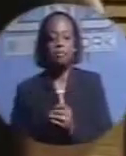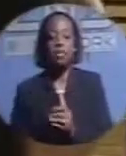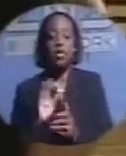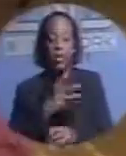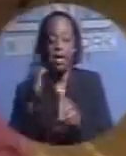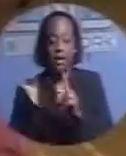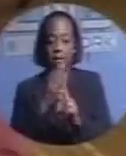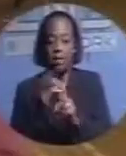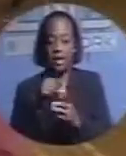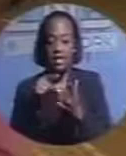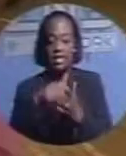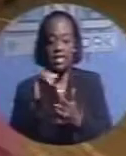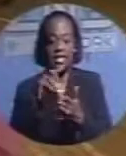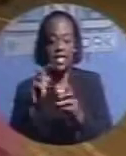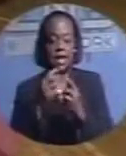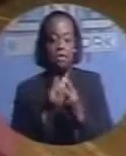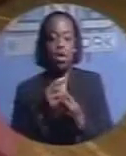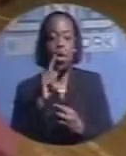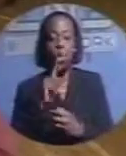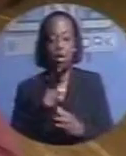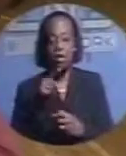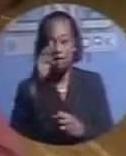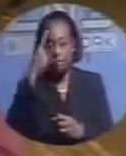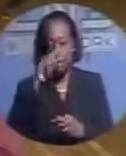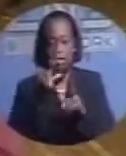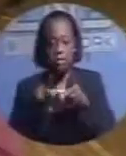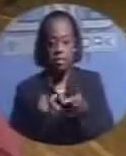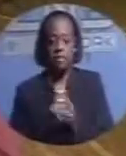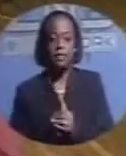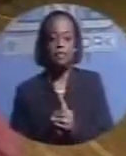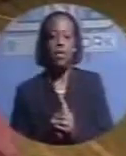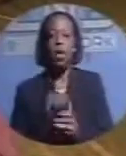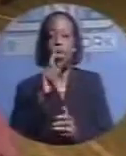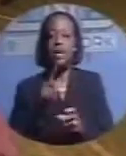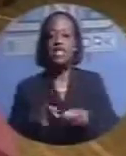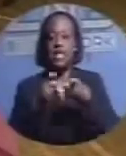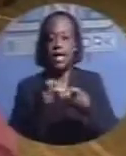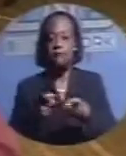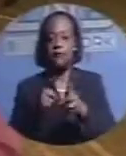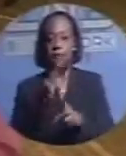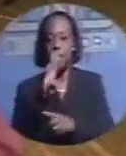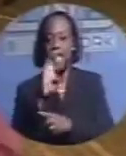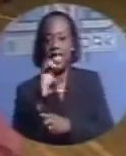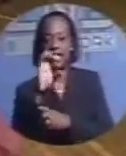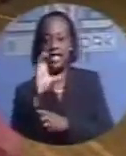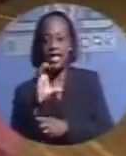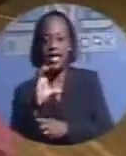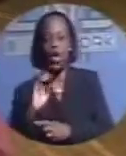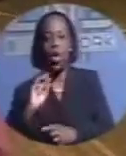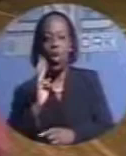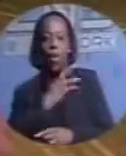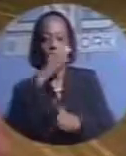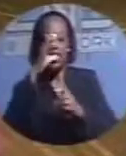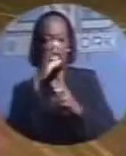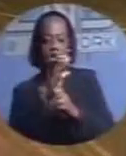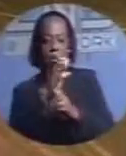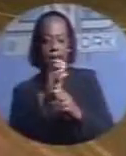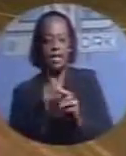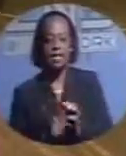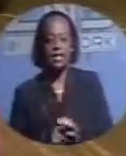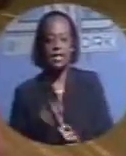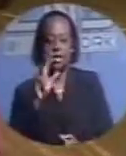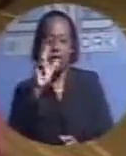play as a team. It's one for the fans and one for a gift to BEC. Look, we're the champions.